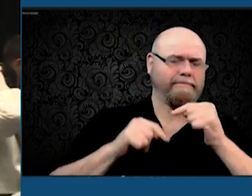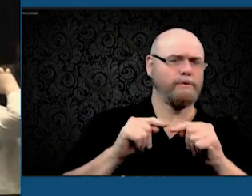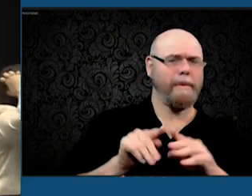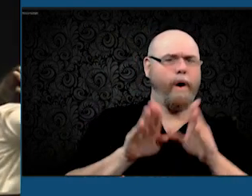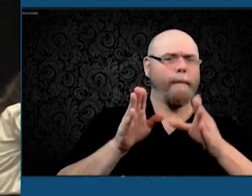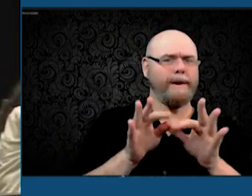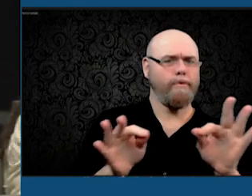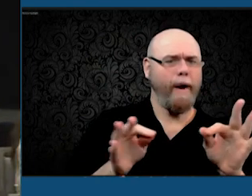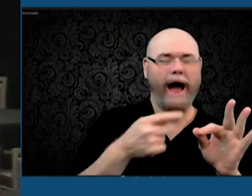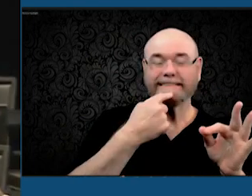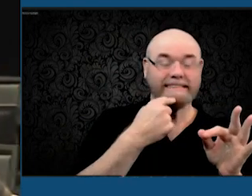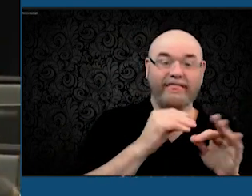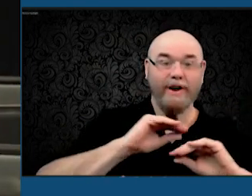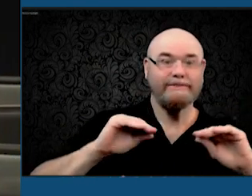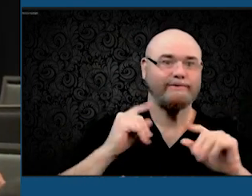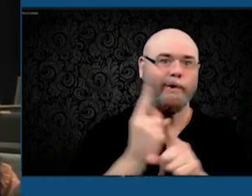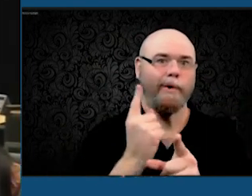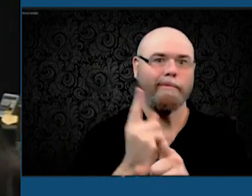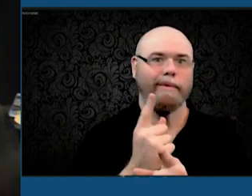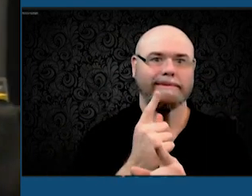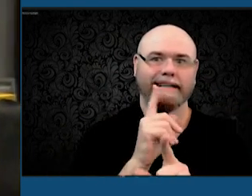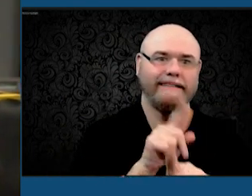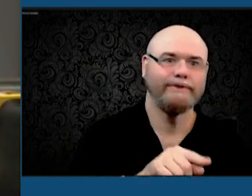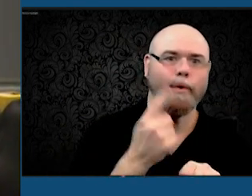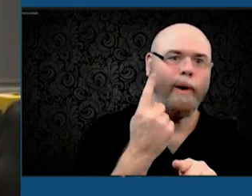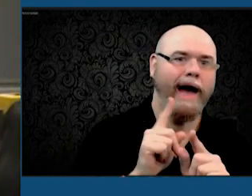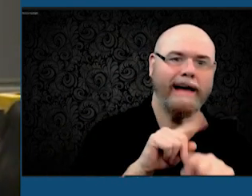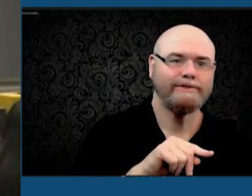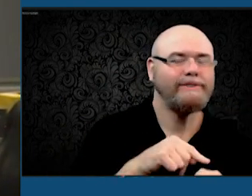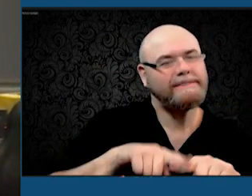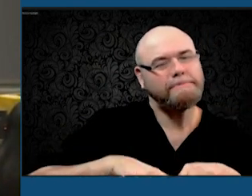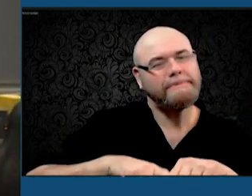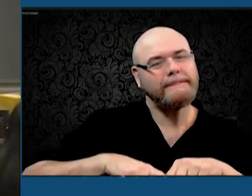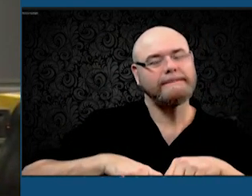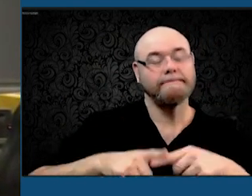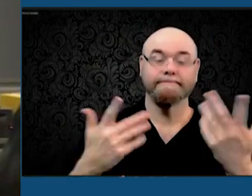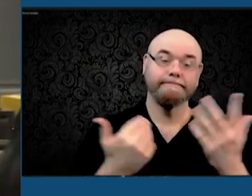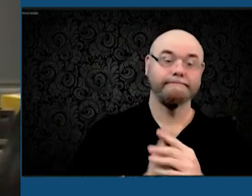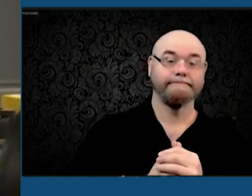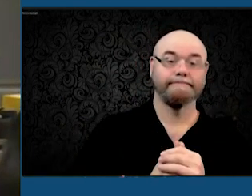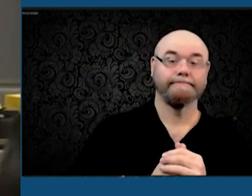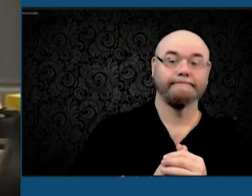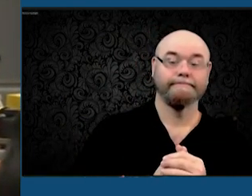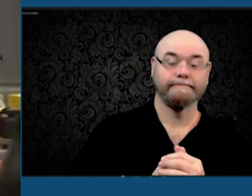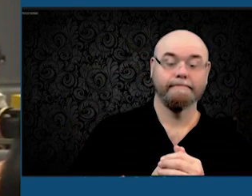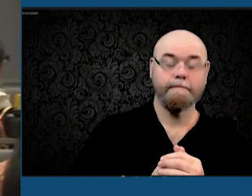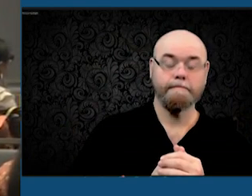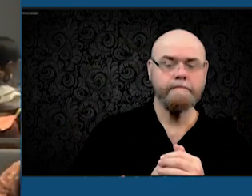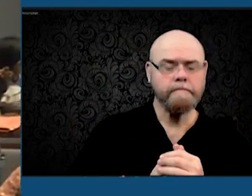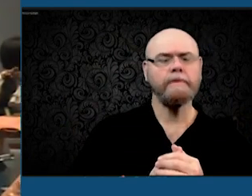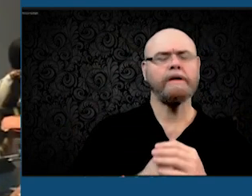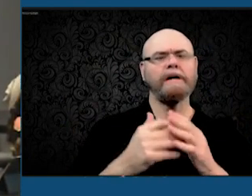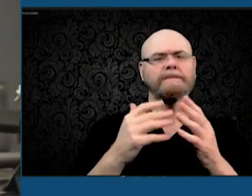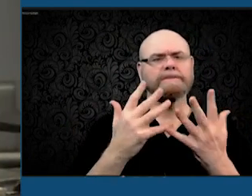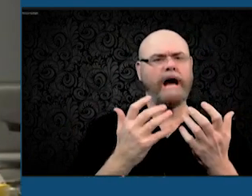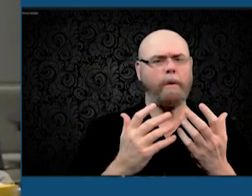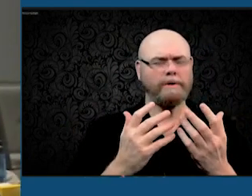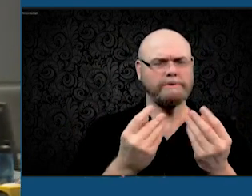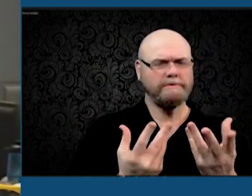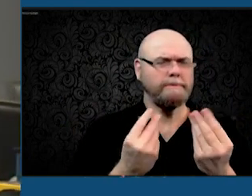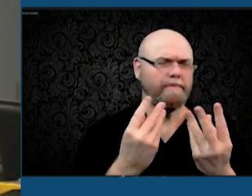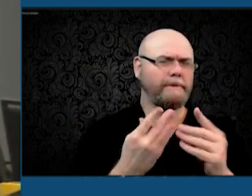finding what works best for whom in which conditions or which contexts. So I'm going to leave you with a few things. The first is some